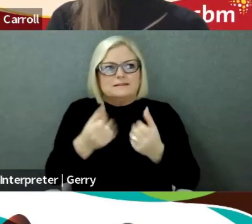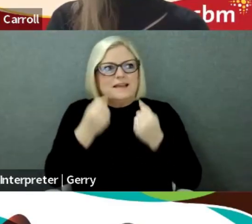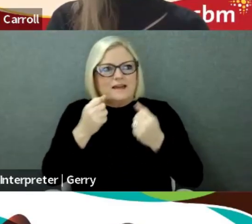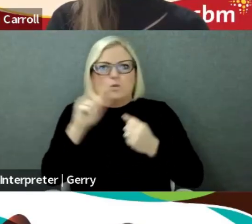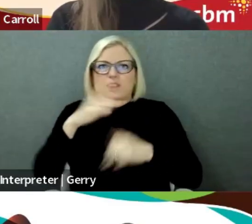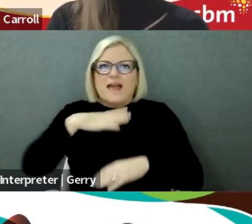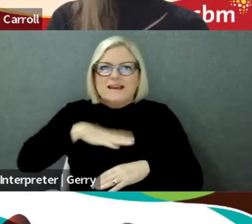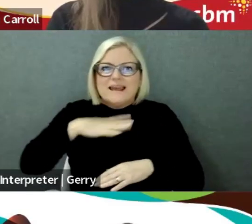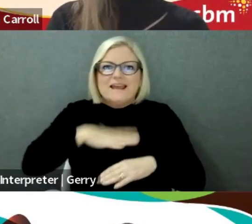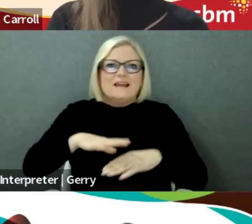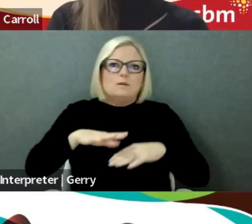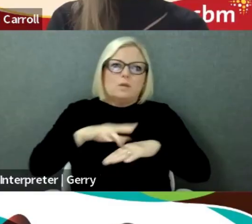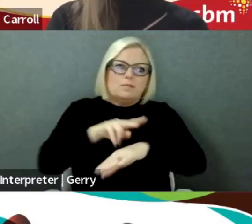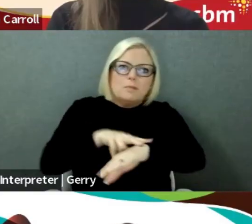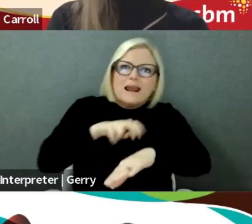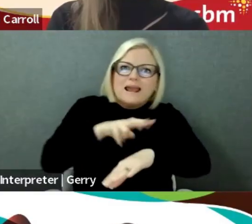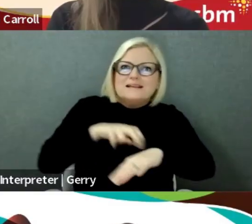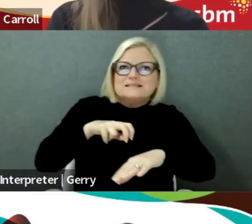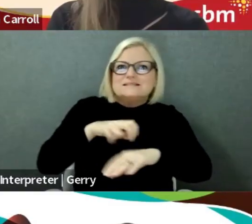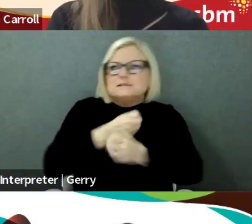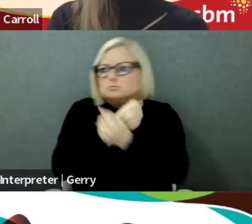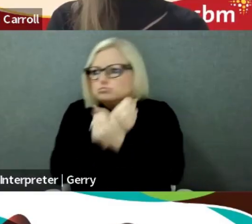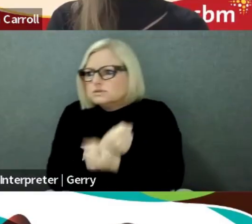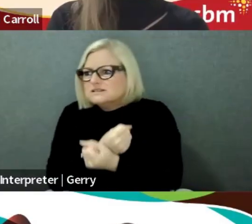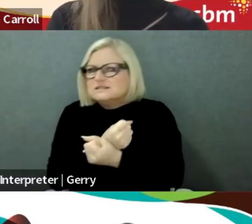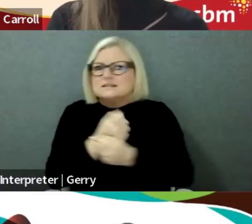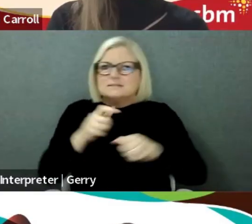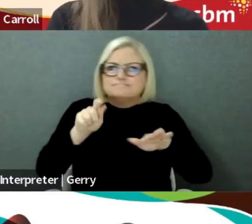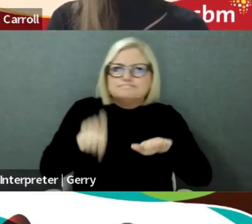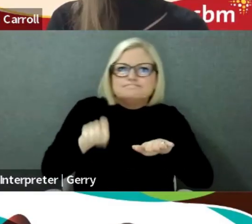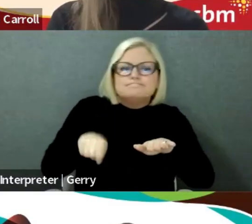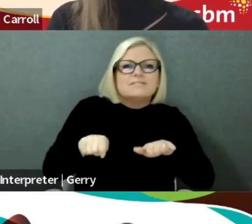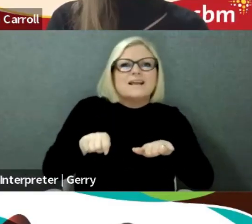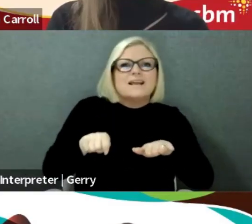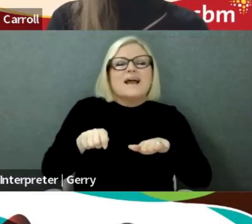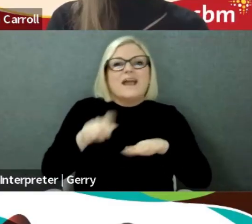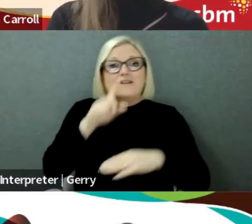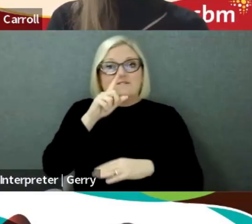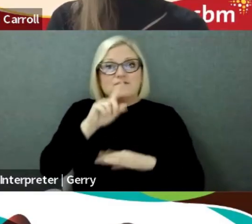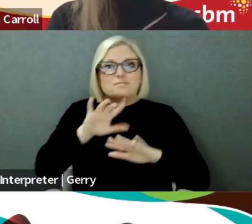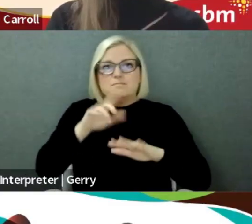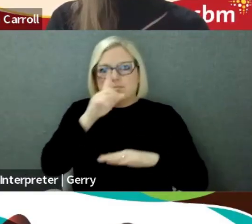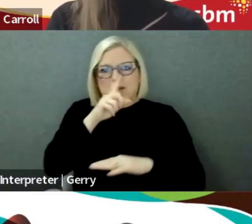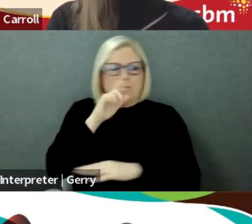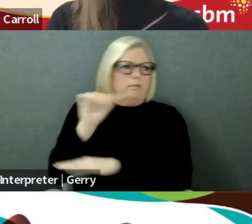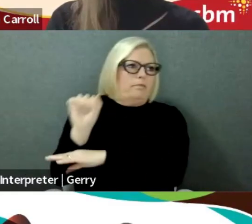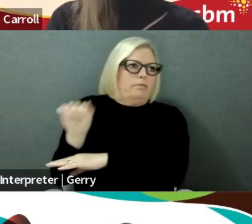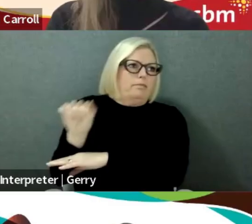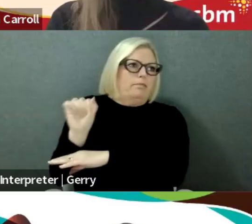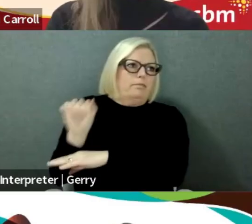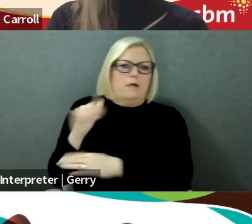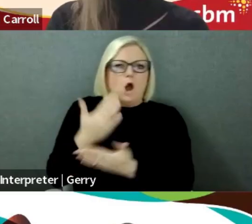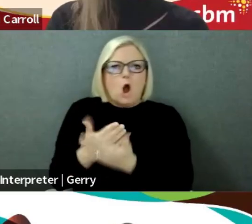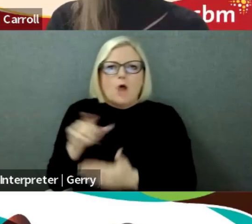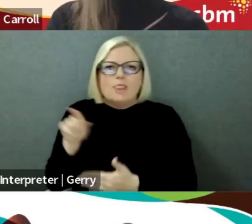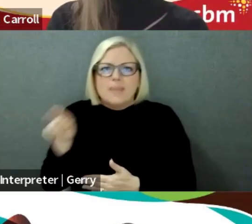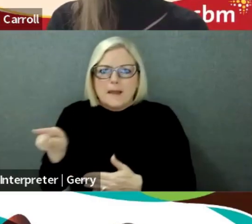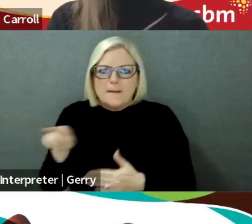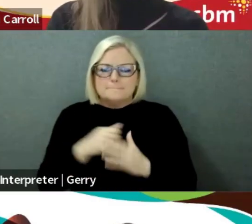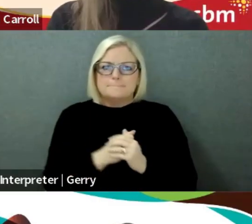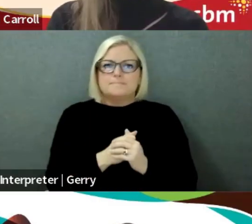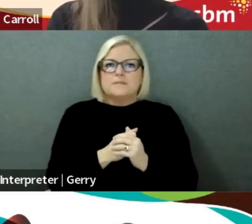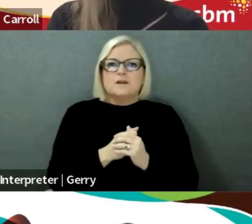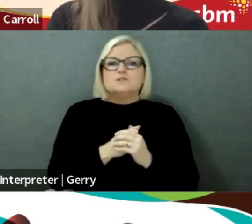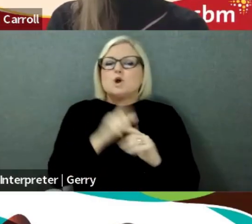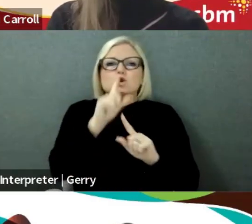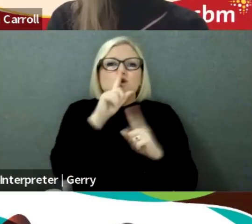has the right to make decisions or speak for themselves and be believed. From our perspective, it is difficult to prioritize only one